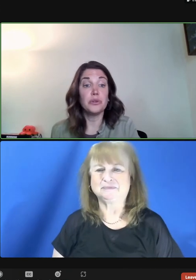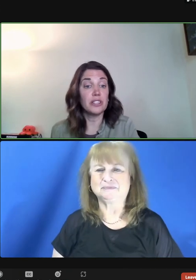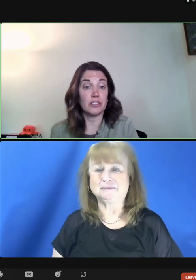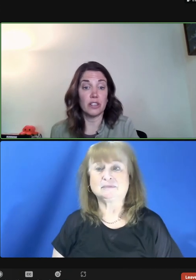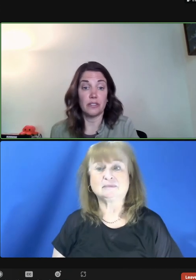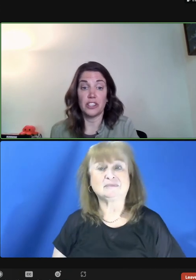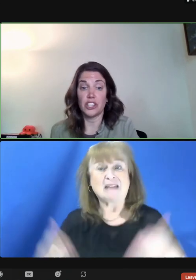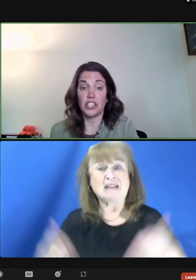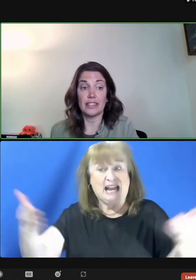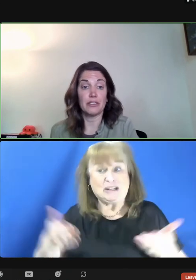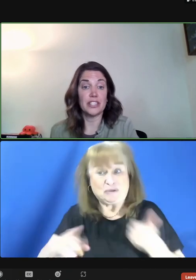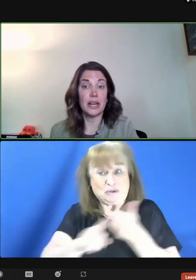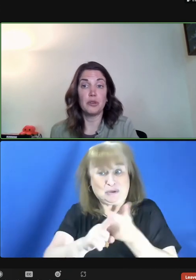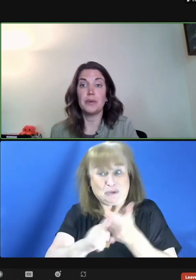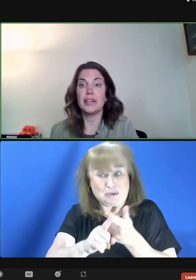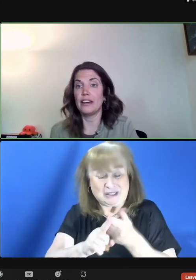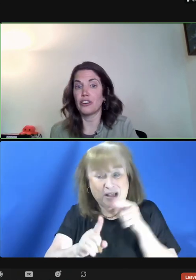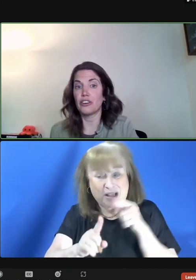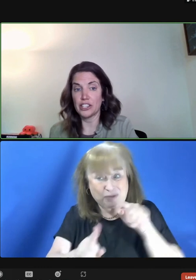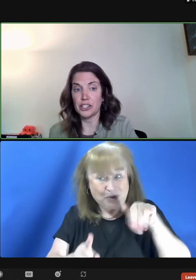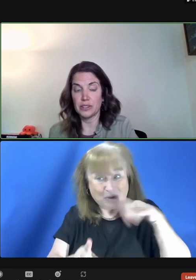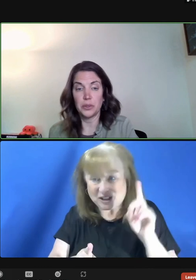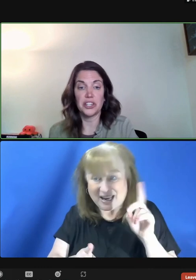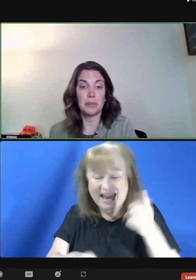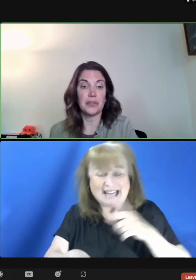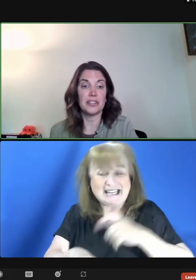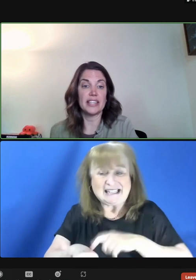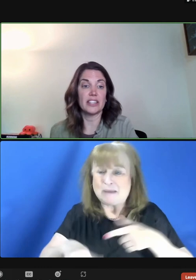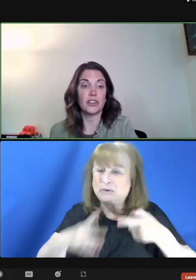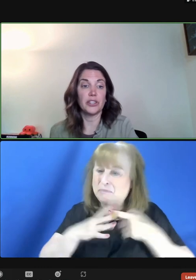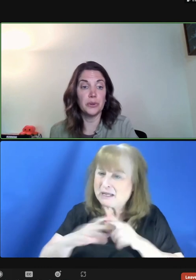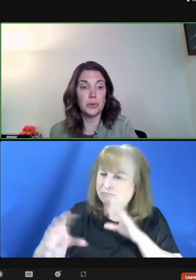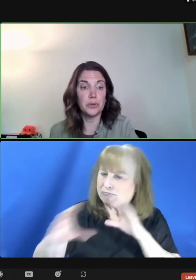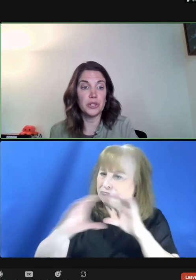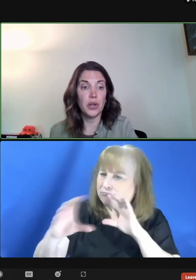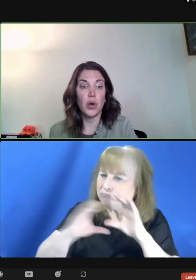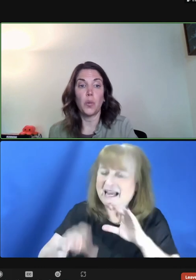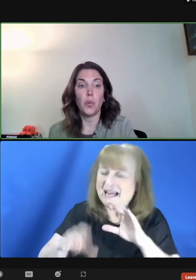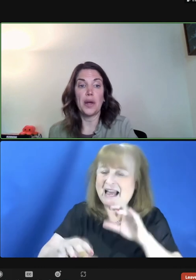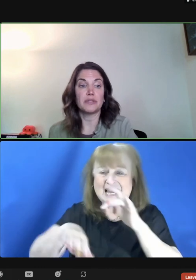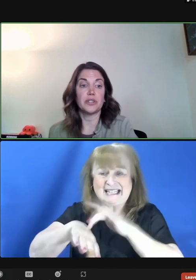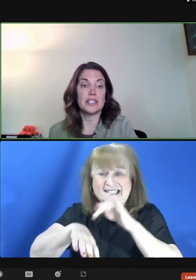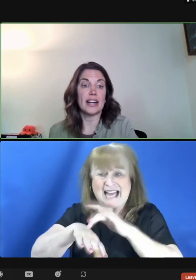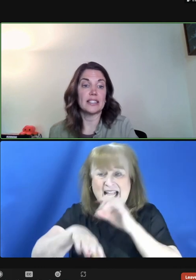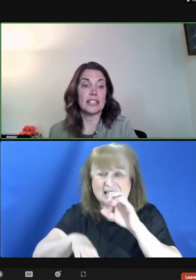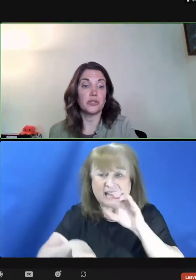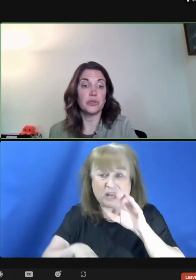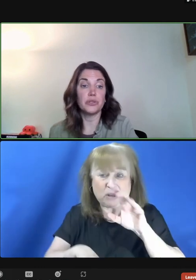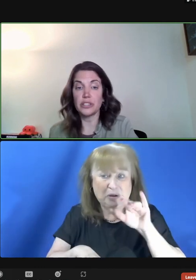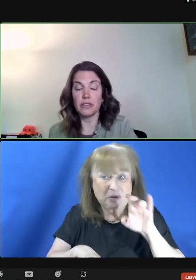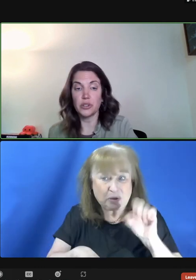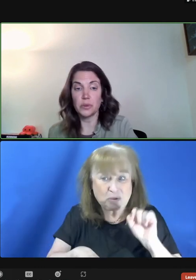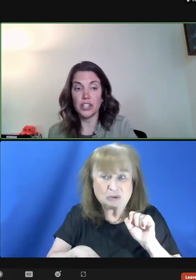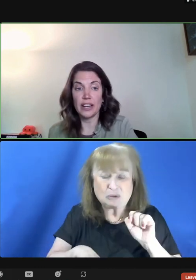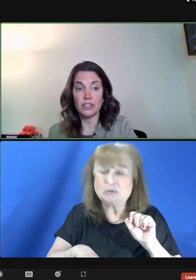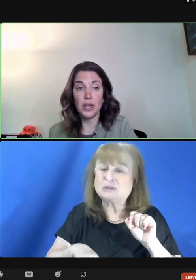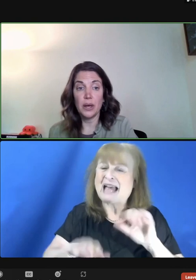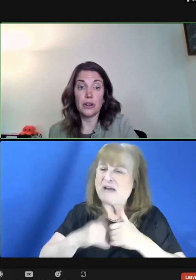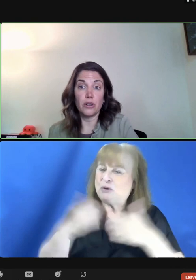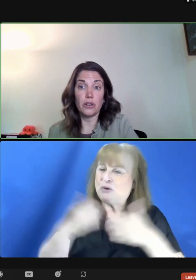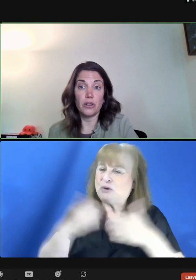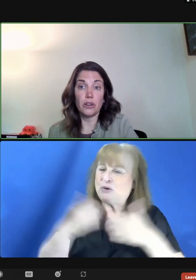And introducing yourself to the child every time you begin an interaction. We talk about the tactile cues, ways for you to tactily introduce yourself